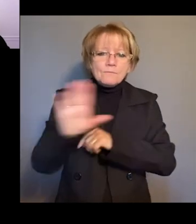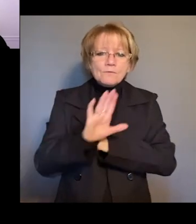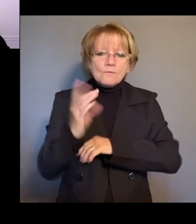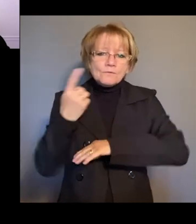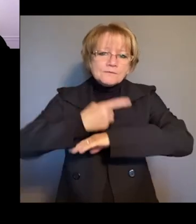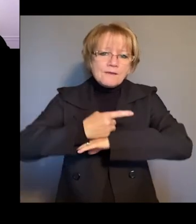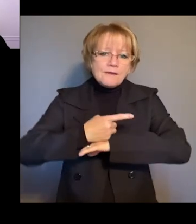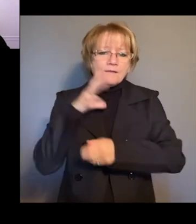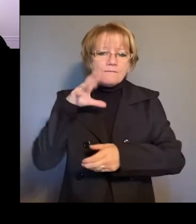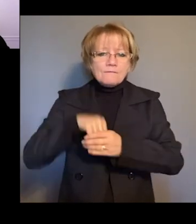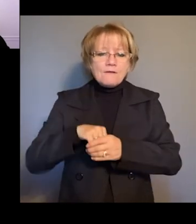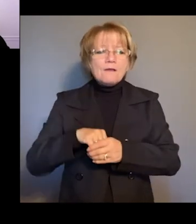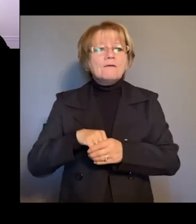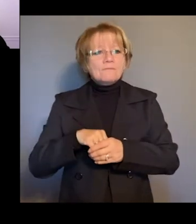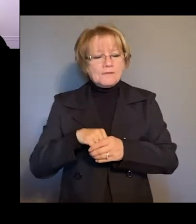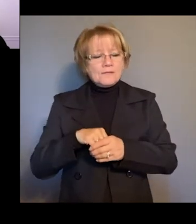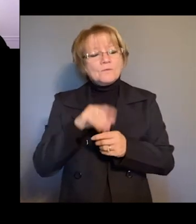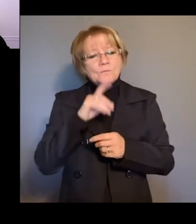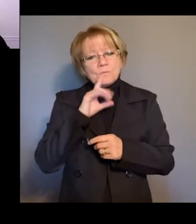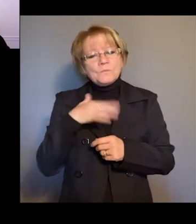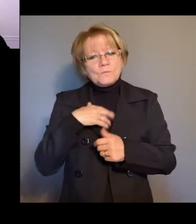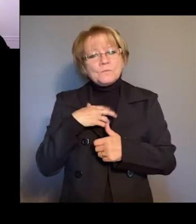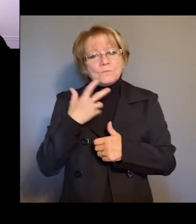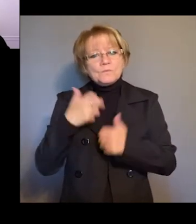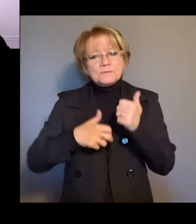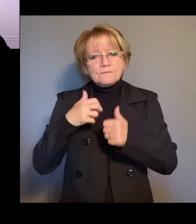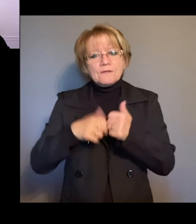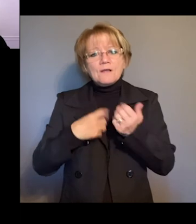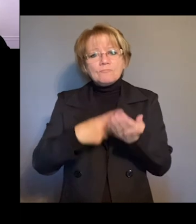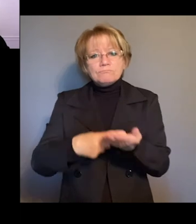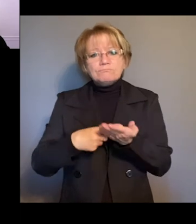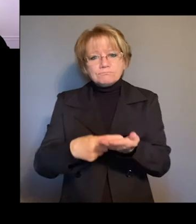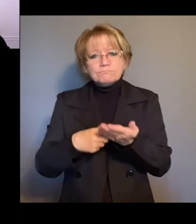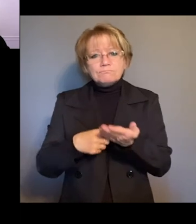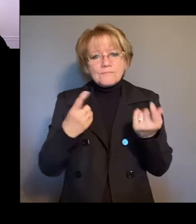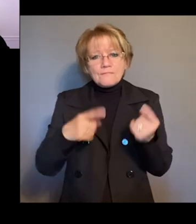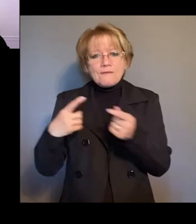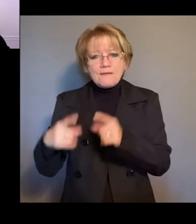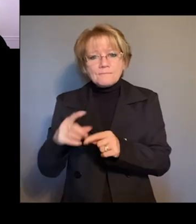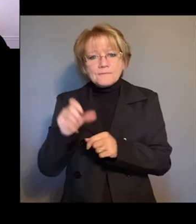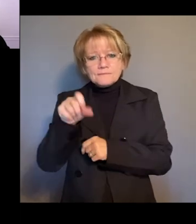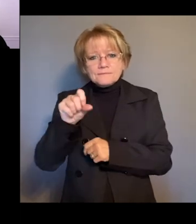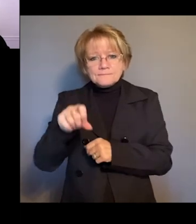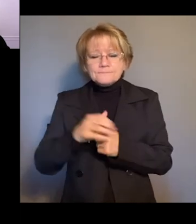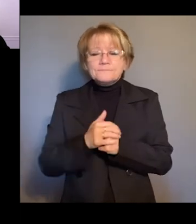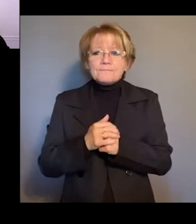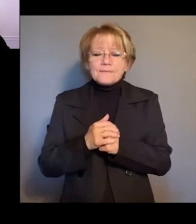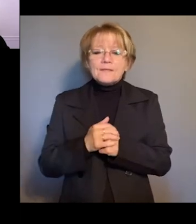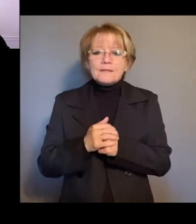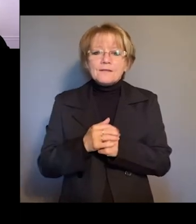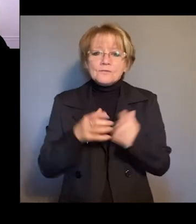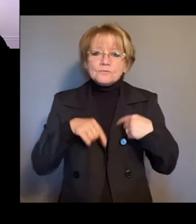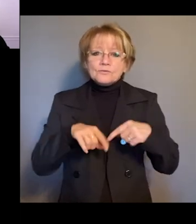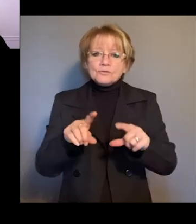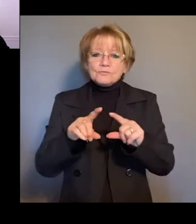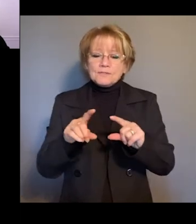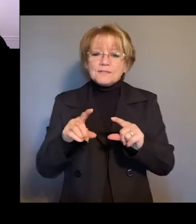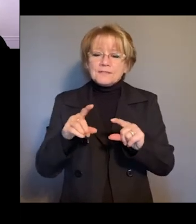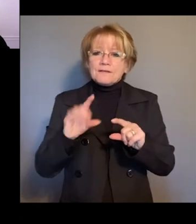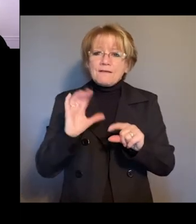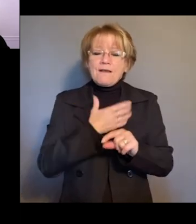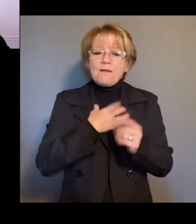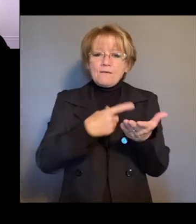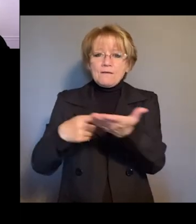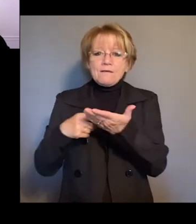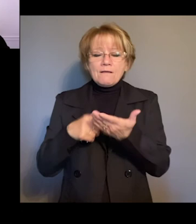as we are journeying, and it's a lot of tough conversations that take place in this. But in doing so, there has to be ground rules that are